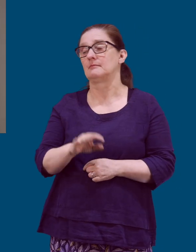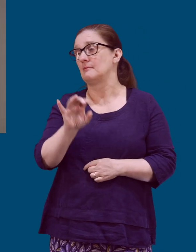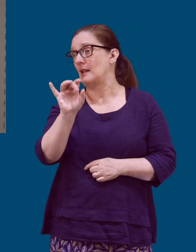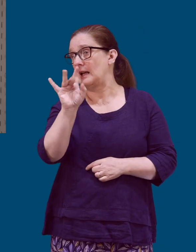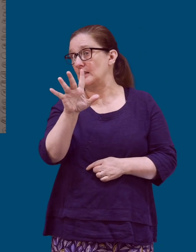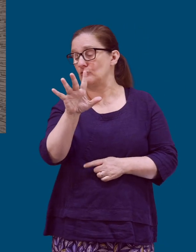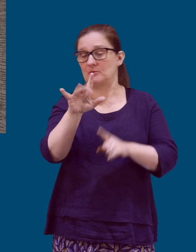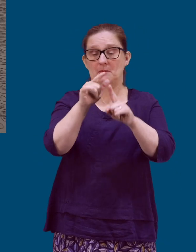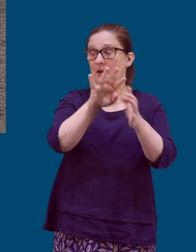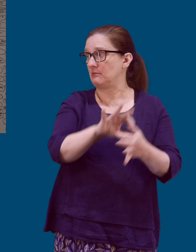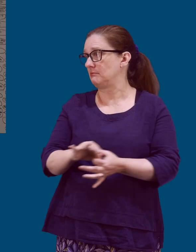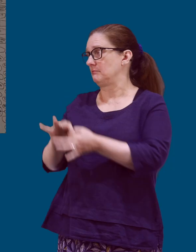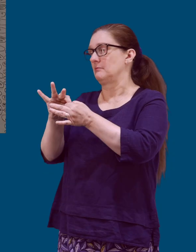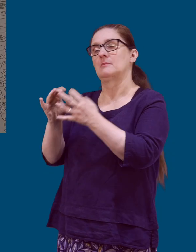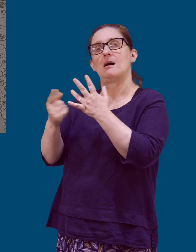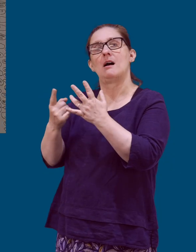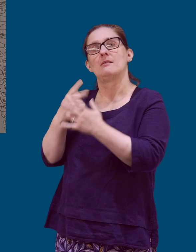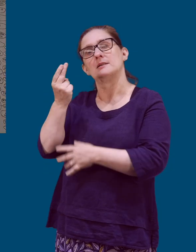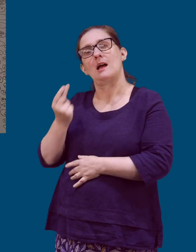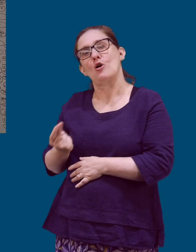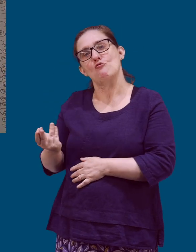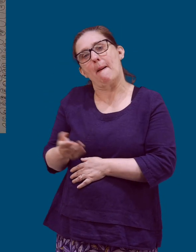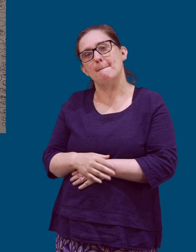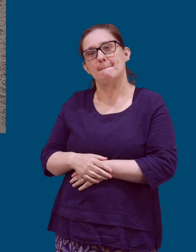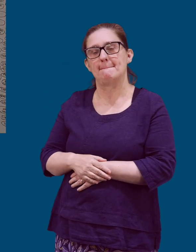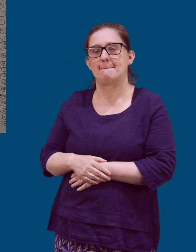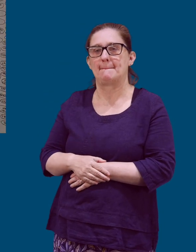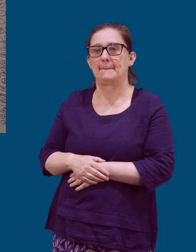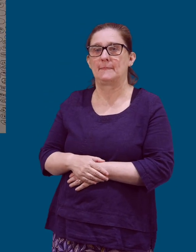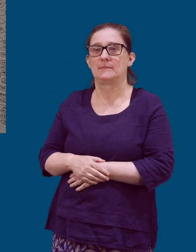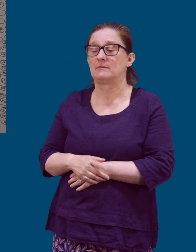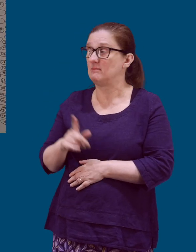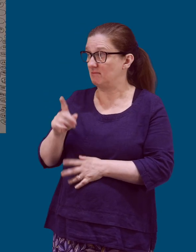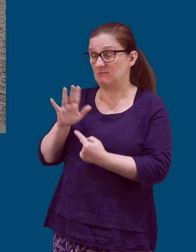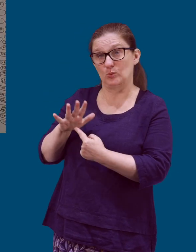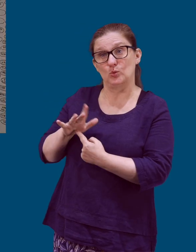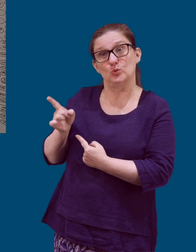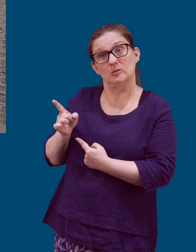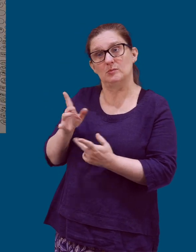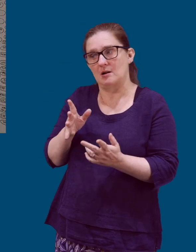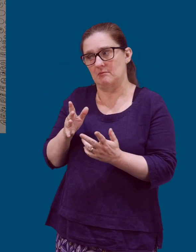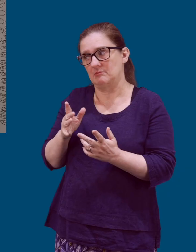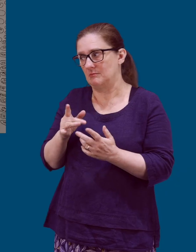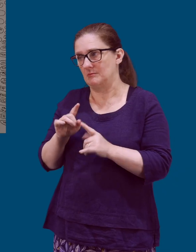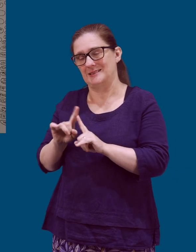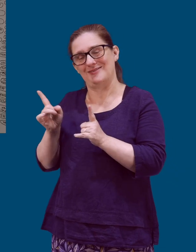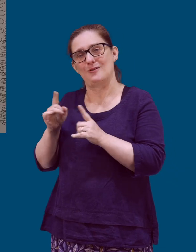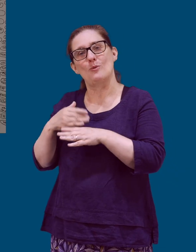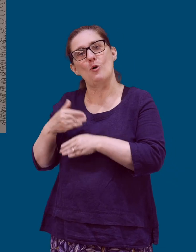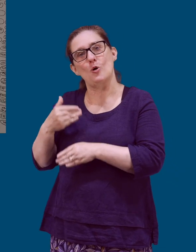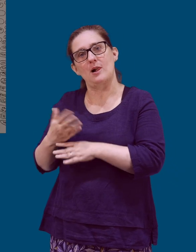Asterisks denote where one might wander into other diagrams, separate but integral, that are scrawled across the other